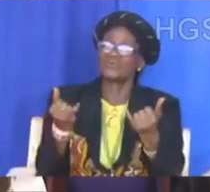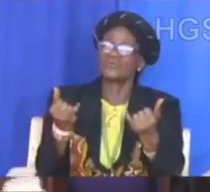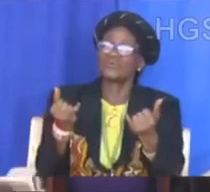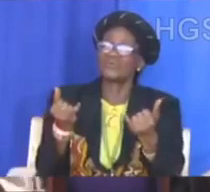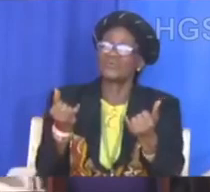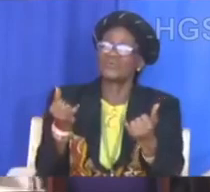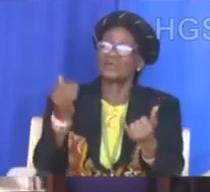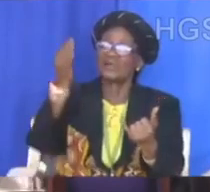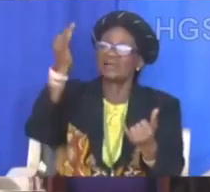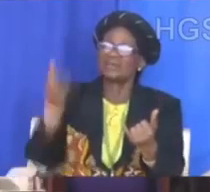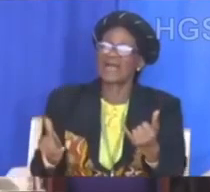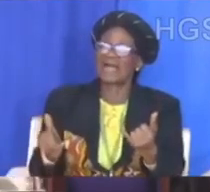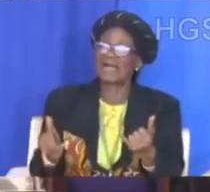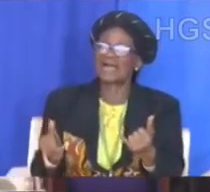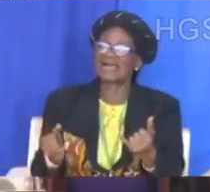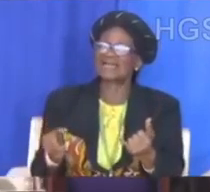by implication,